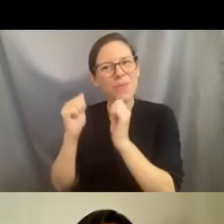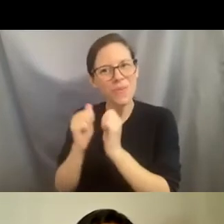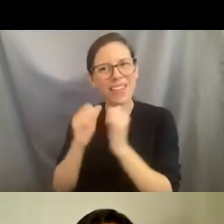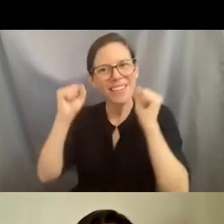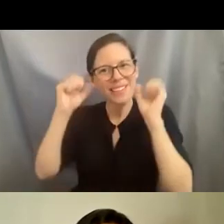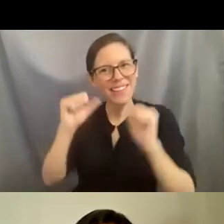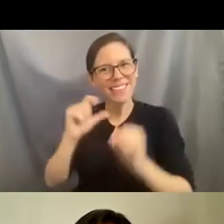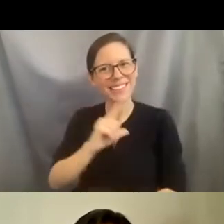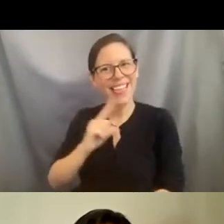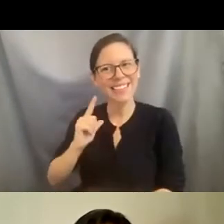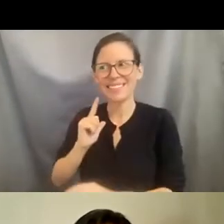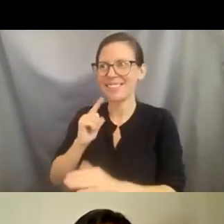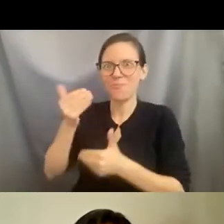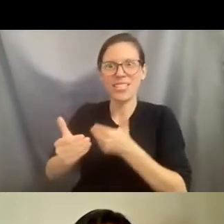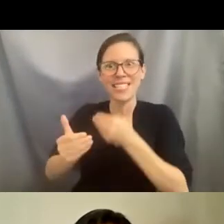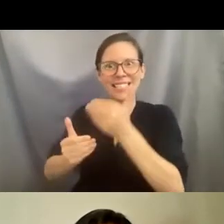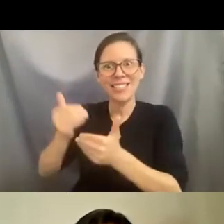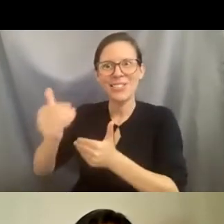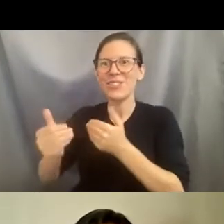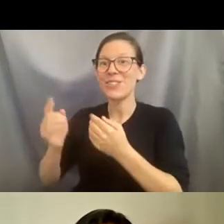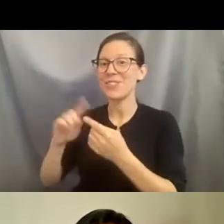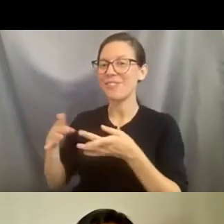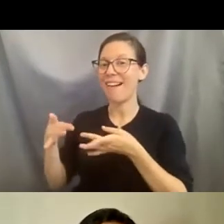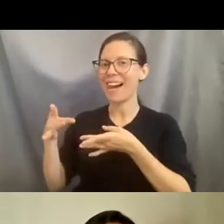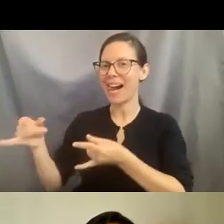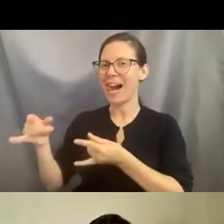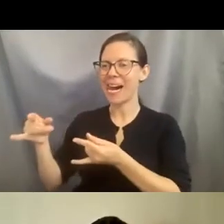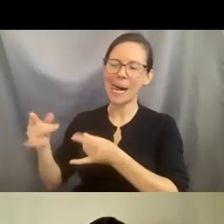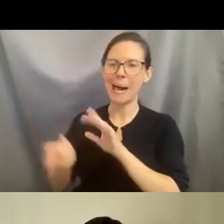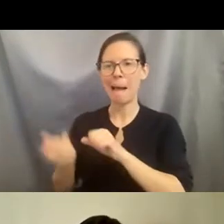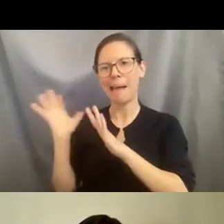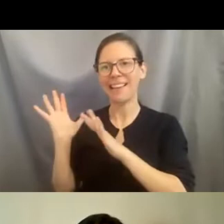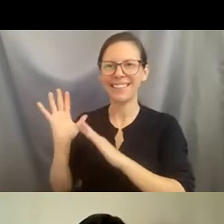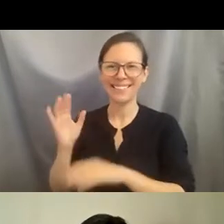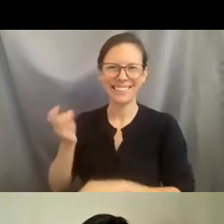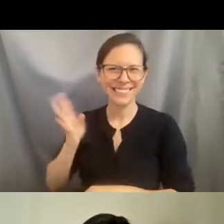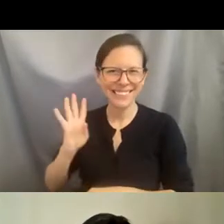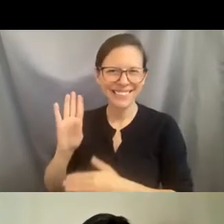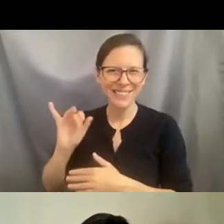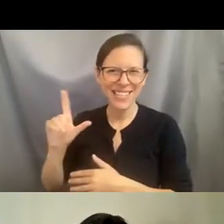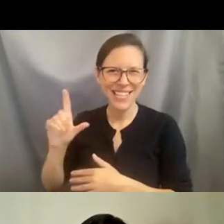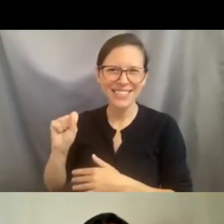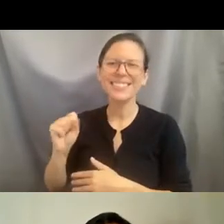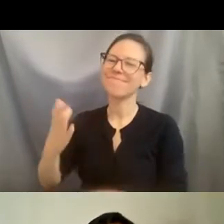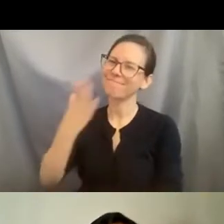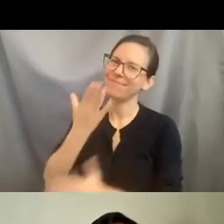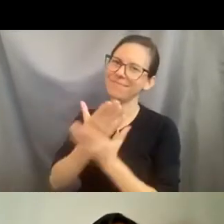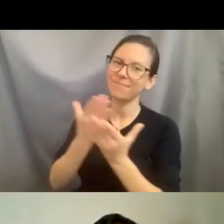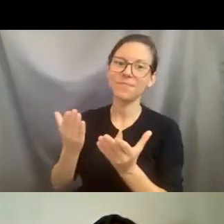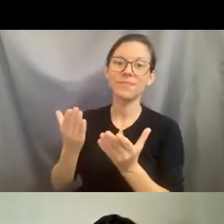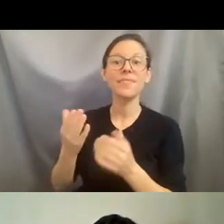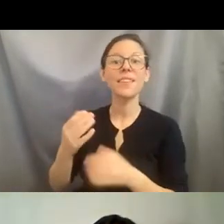procedure to artfully kill some bad bills. So thank you so much. Sarah